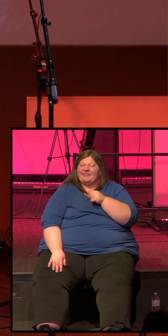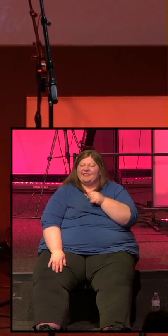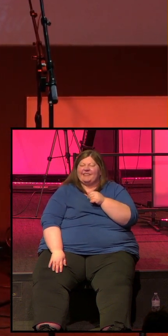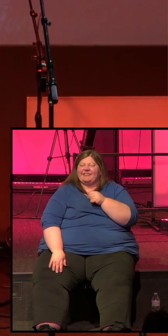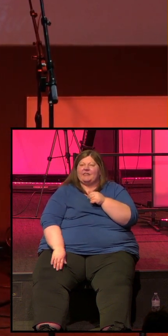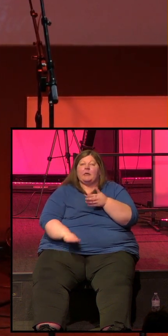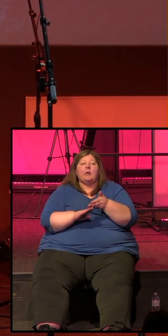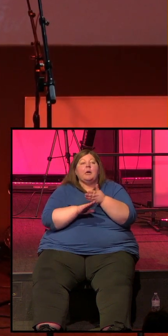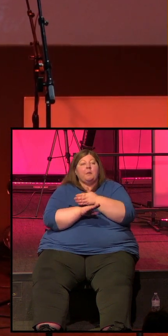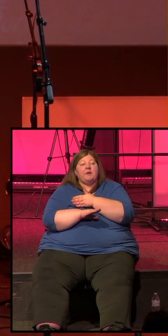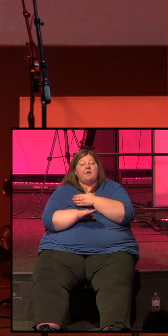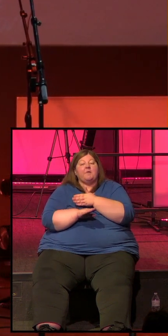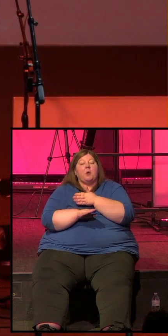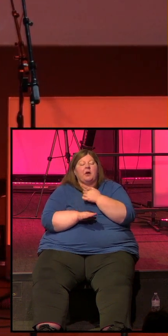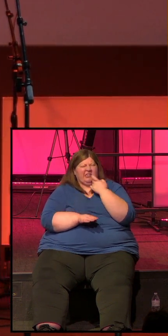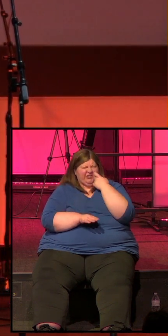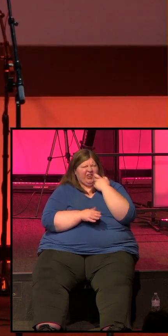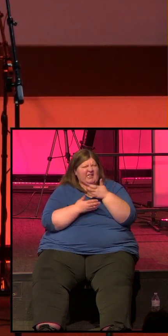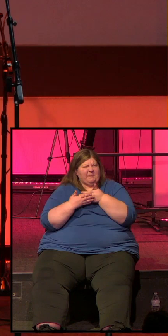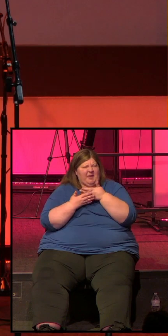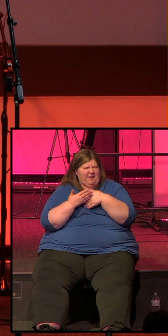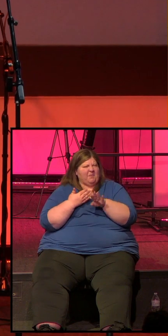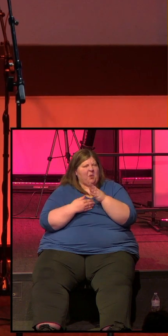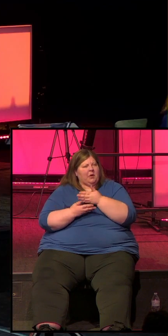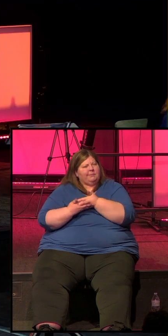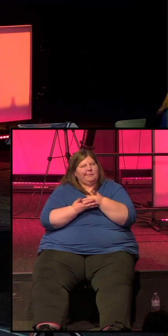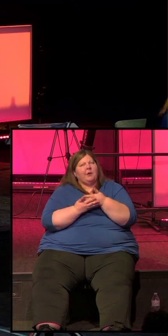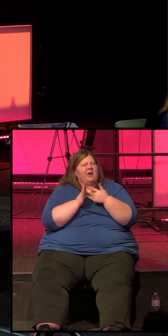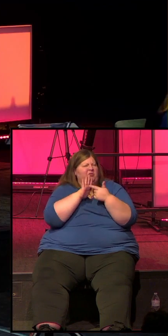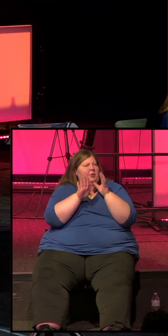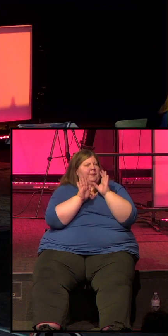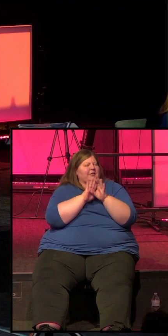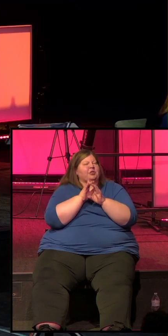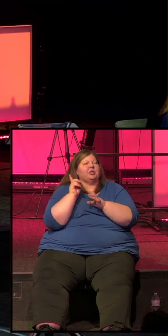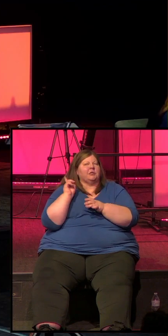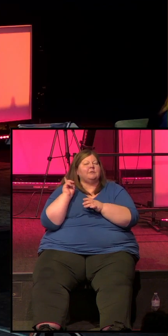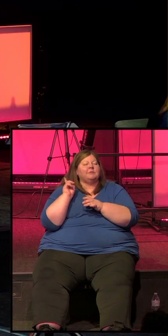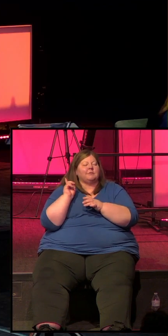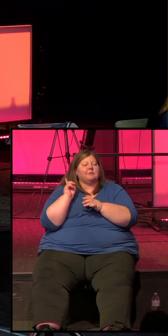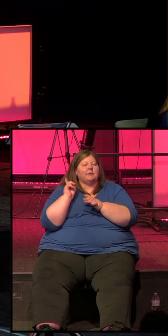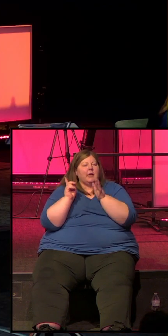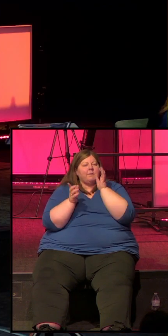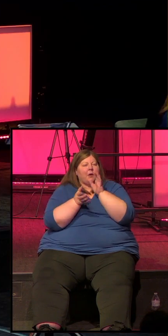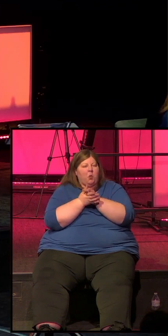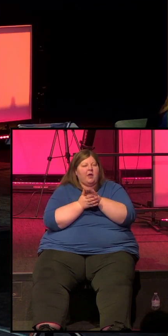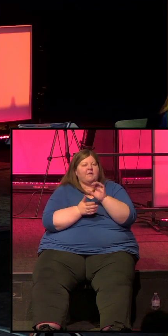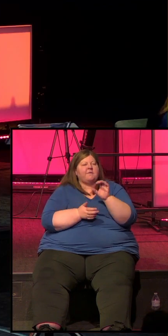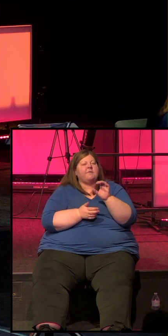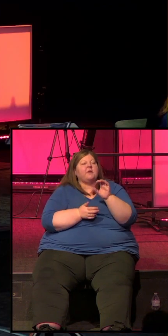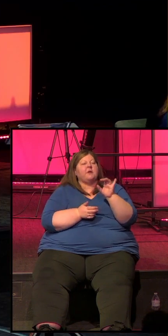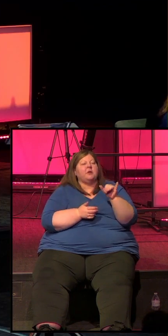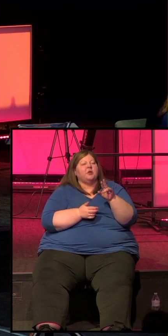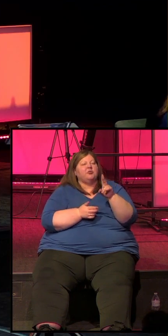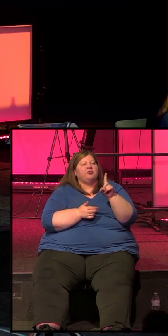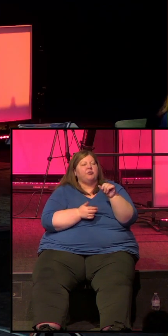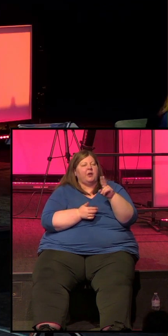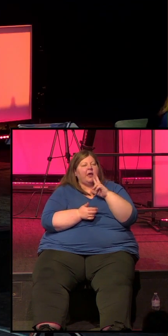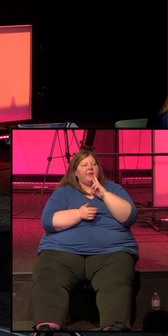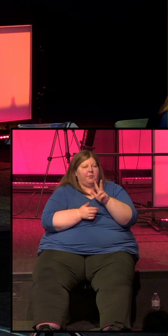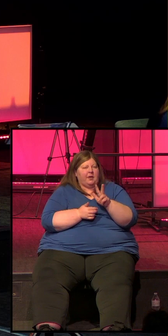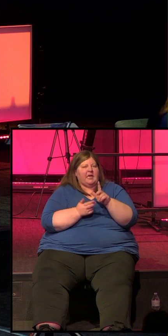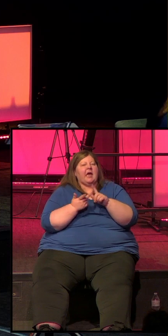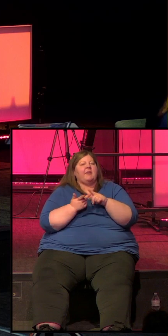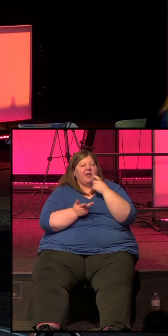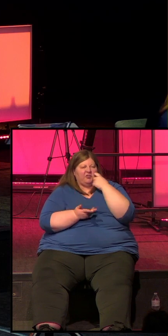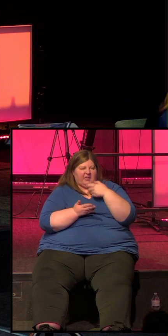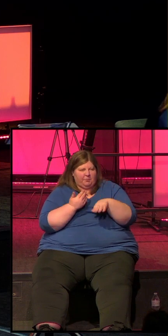Before we brought Jordan home, so we just had a new baby. I want to show you my family here. So obviously, this is my wife, Shannon. Judah is our three-year-old. And then Jordan, we